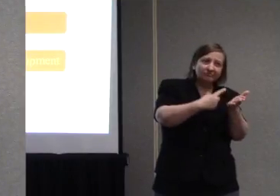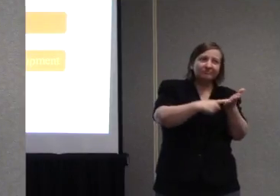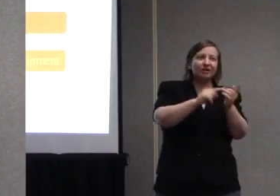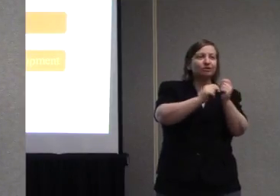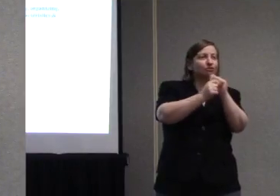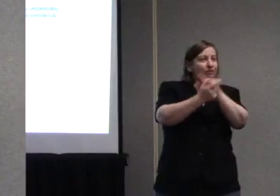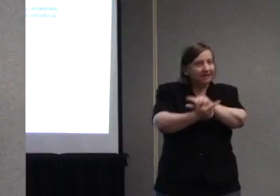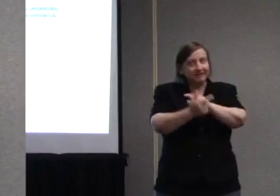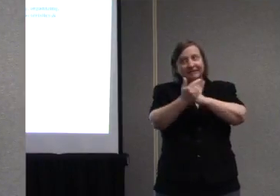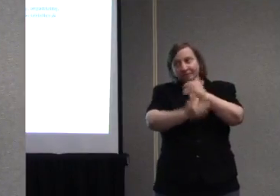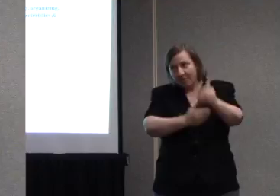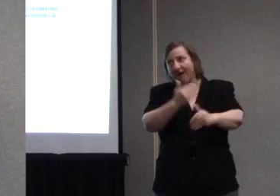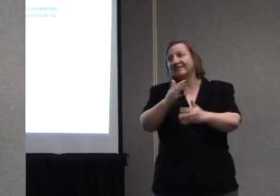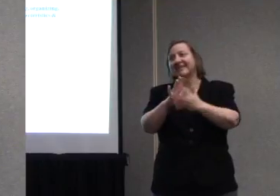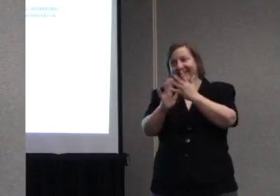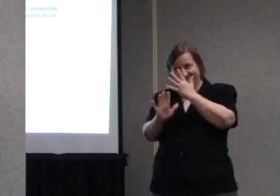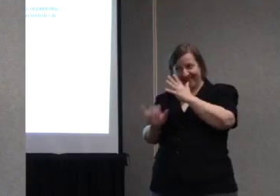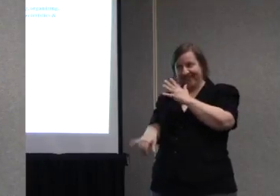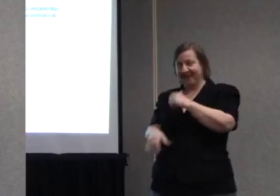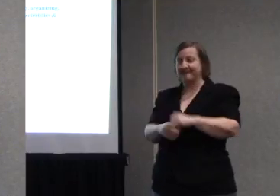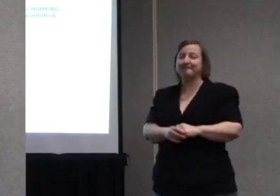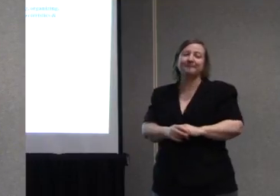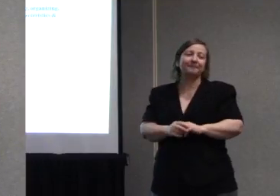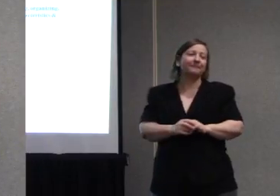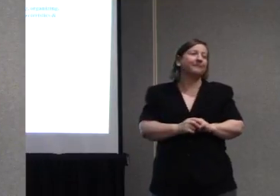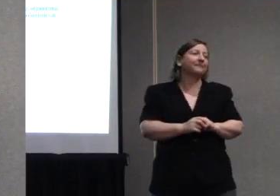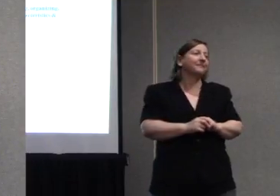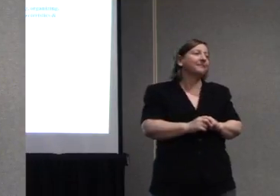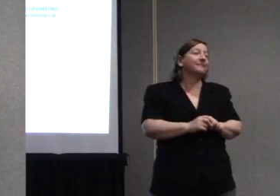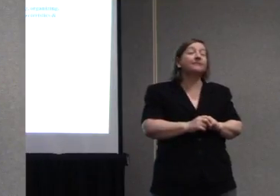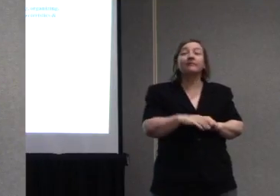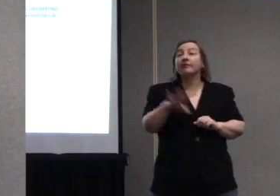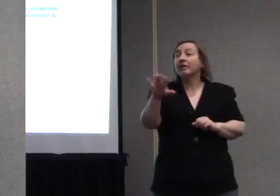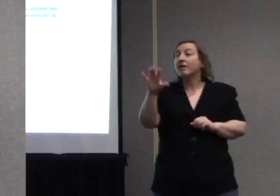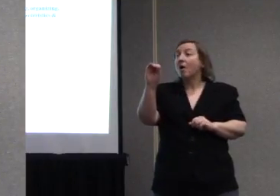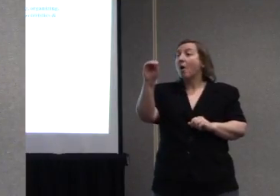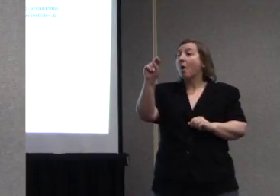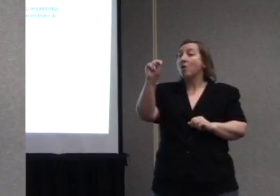items. Deb's already gone over that in the translation process and those kinds of things.